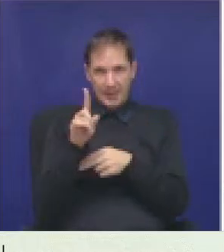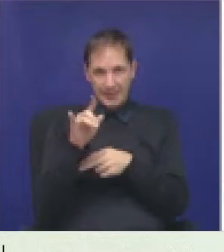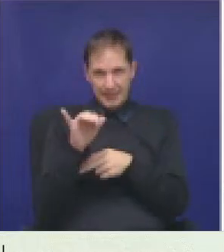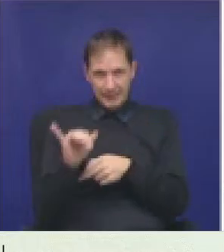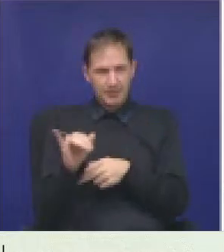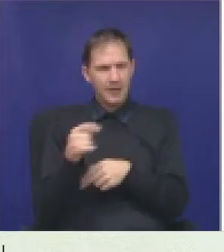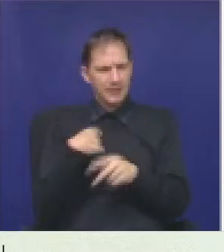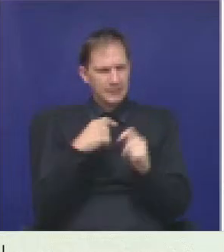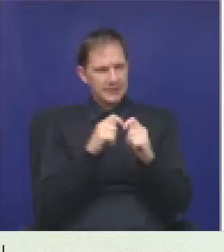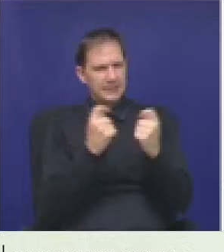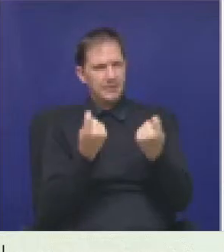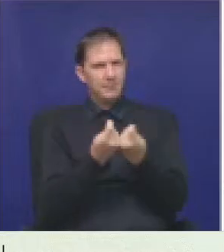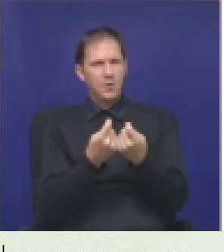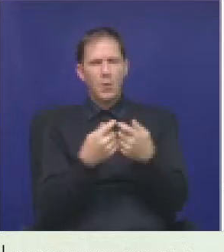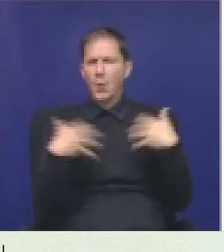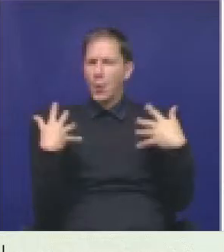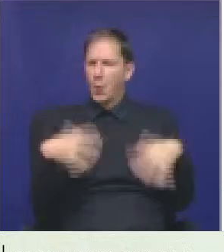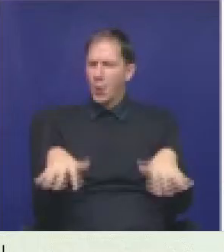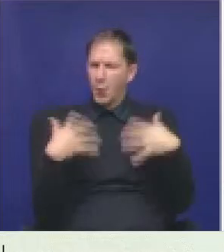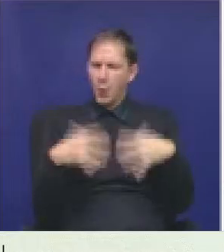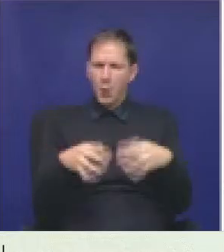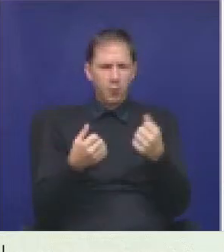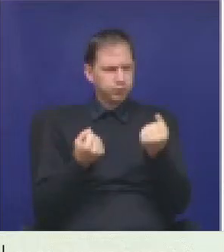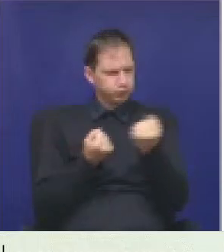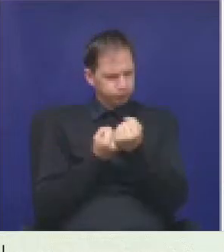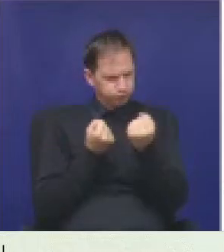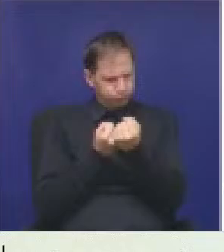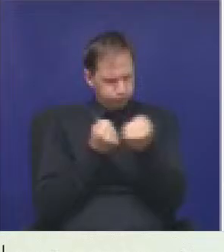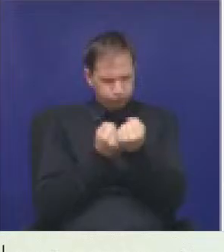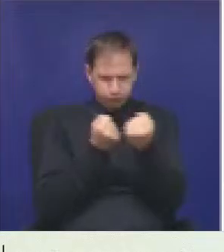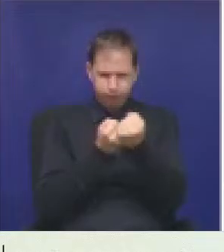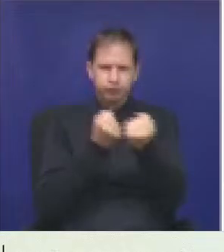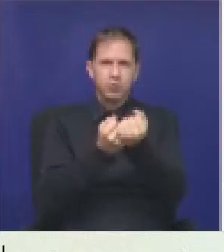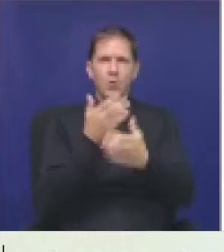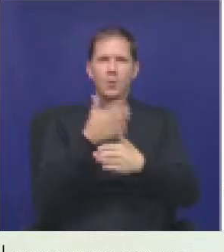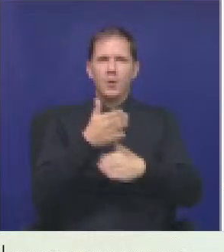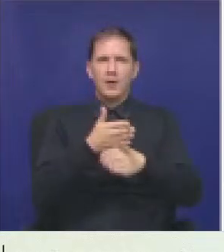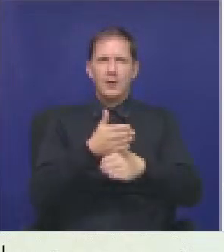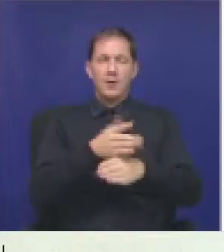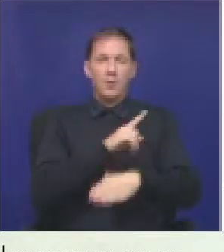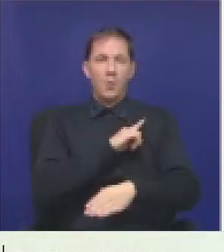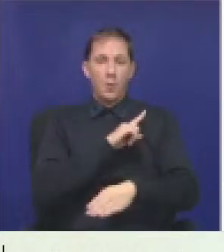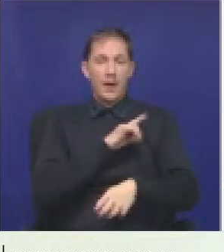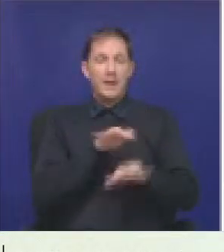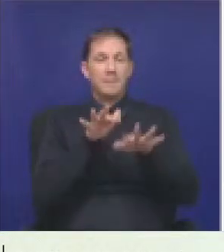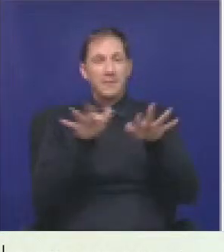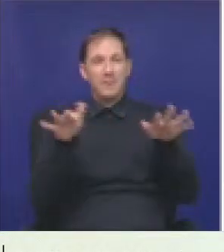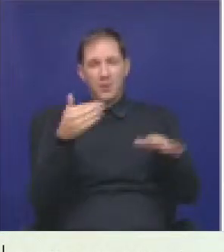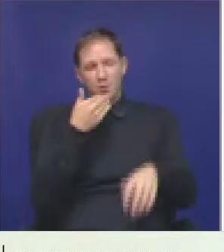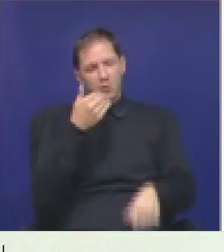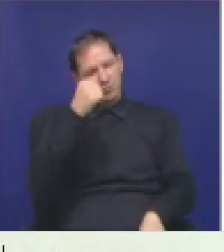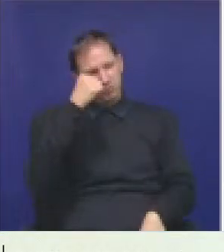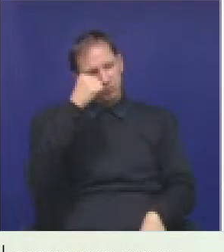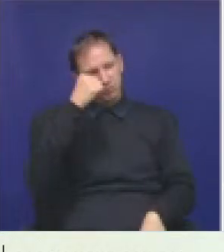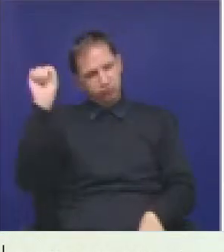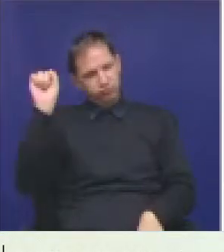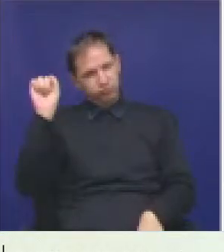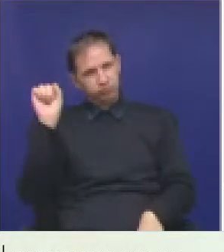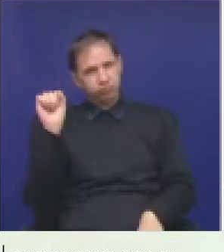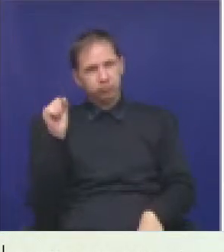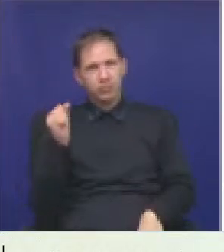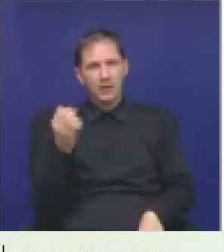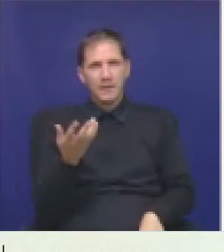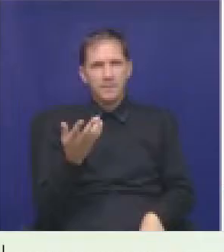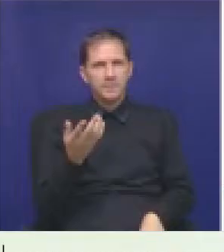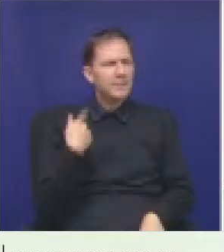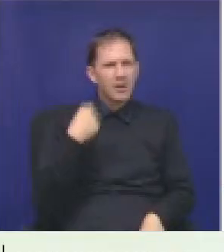my office are doing to support the work of Stats SA. Because everyone who's rejecting this budget vote for Stats SA, they